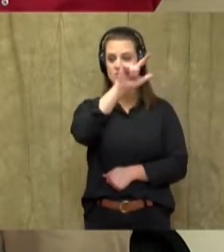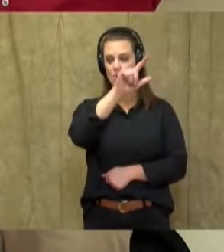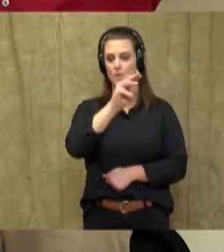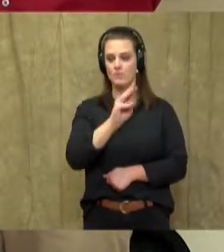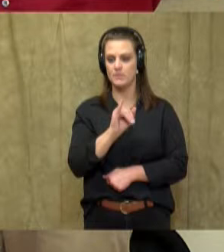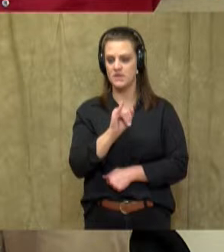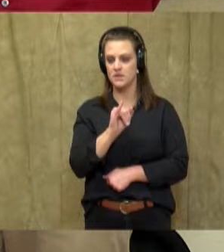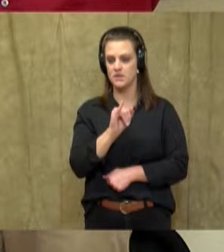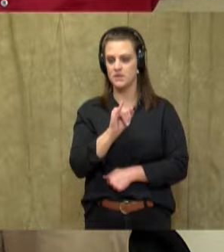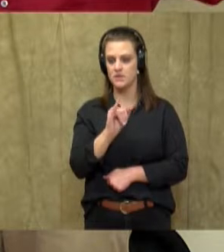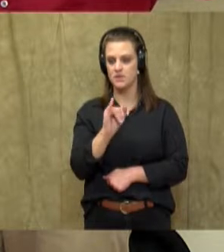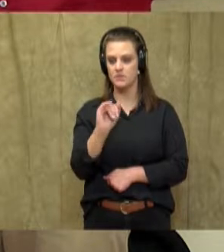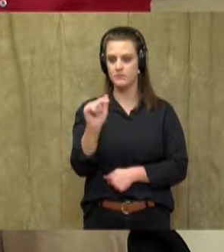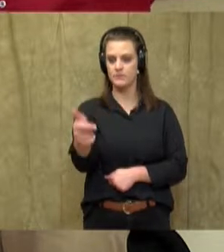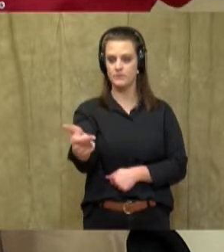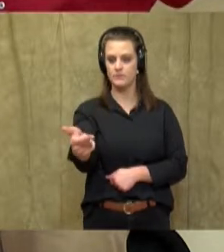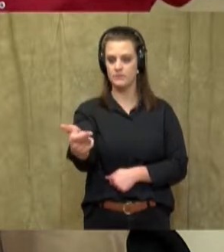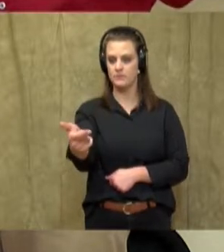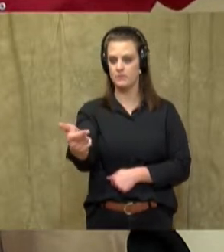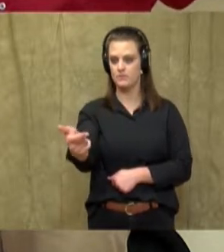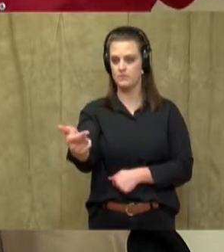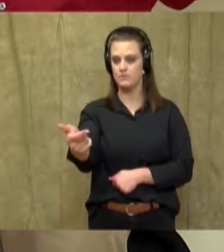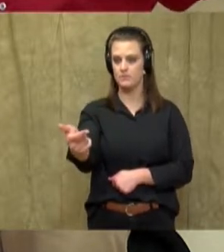So, so, me.